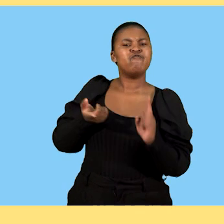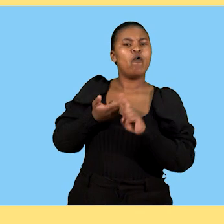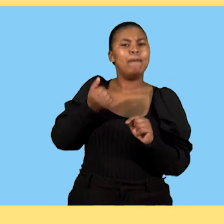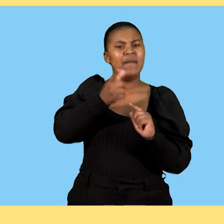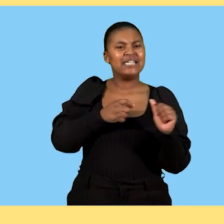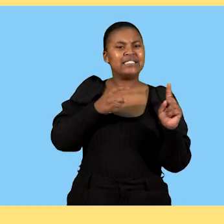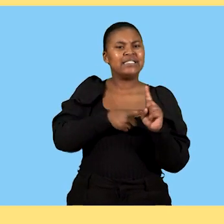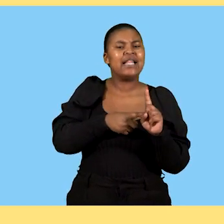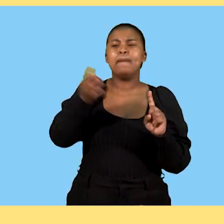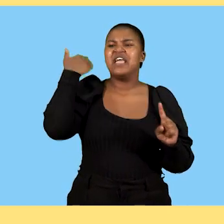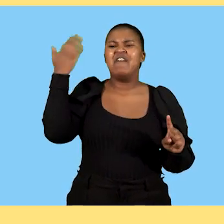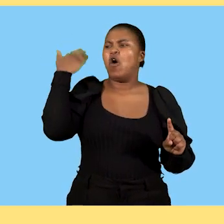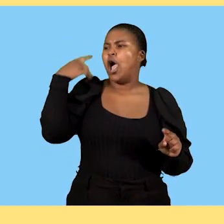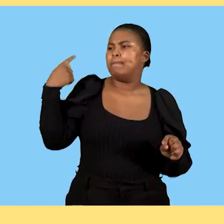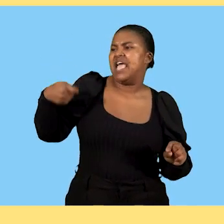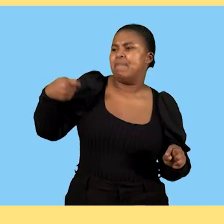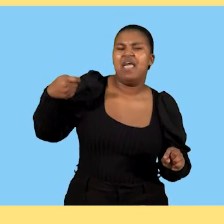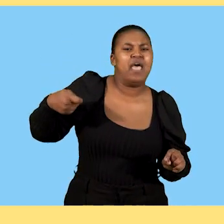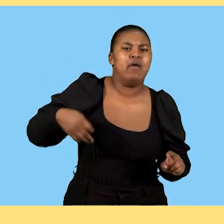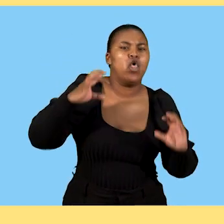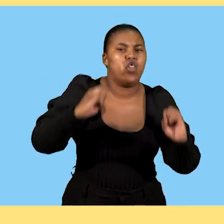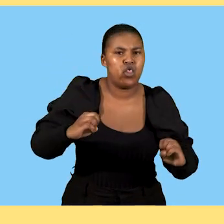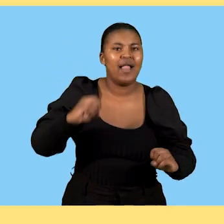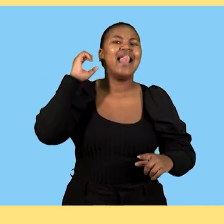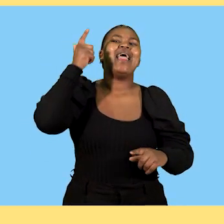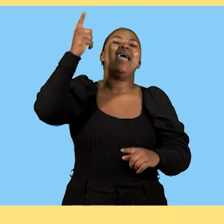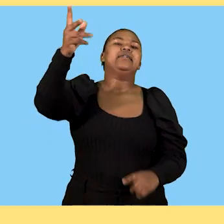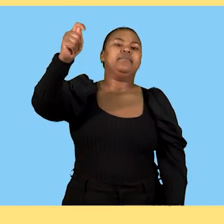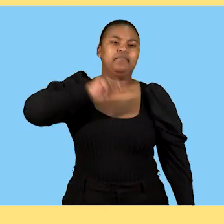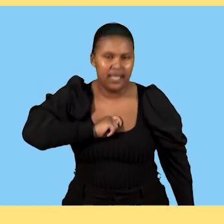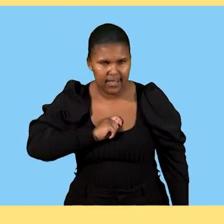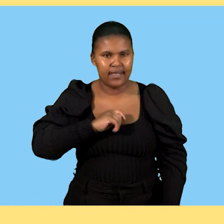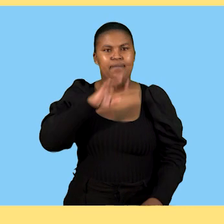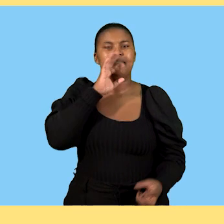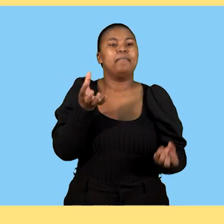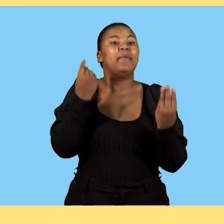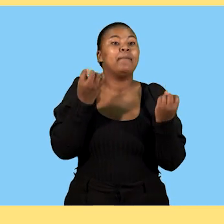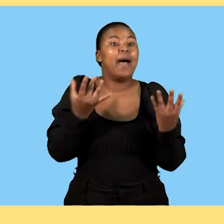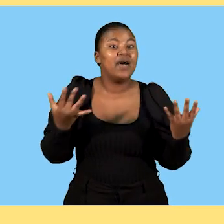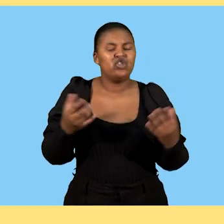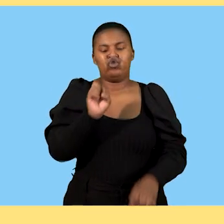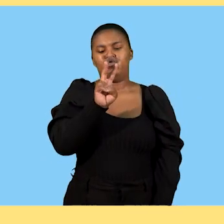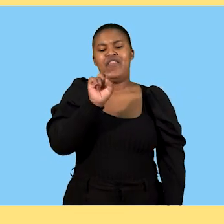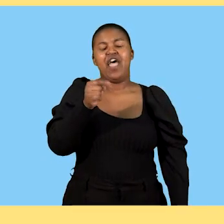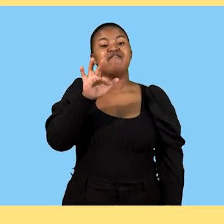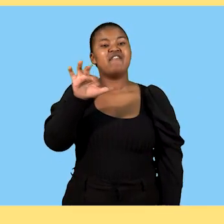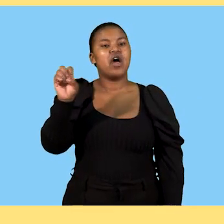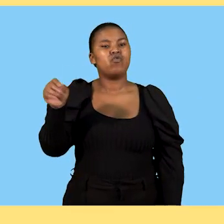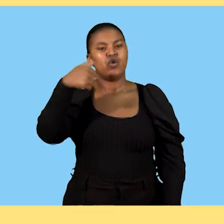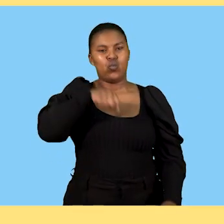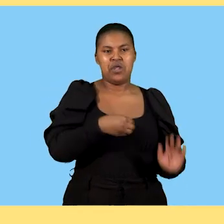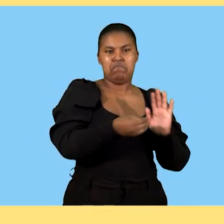was previously written off. That means I'll come here and I'm going to have now bad debts